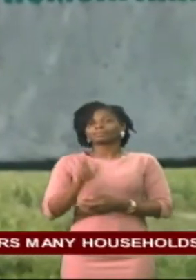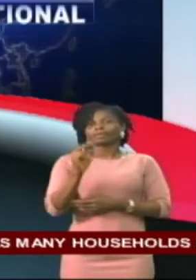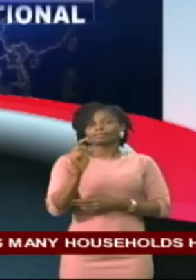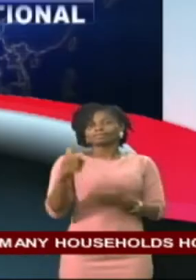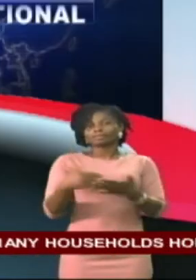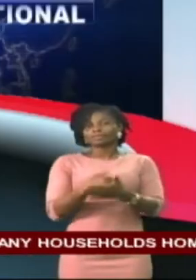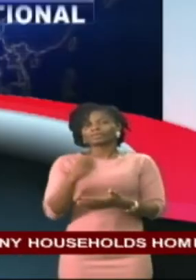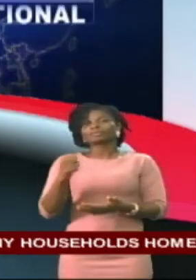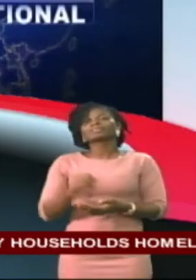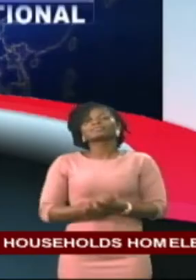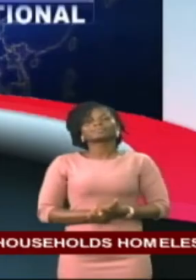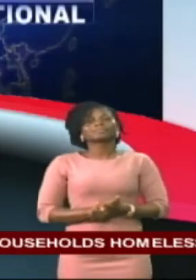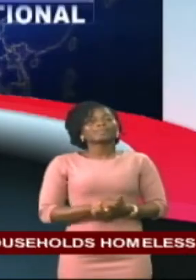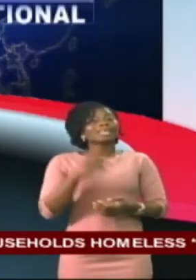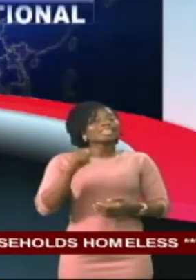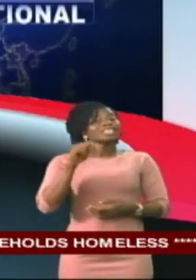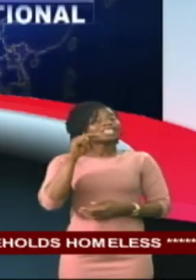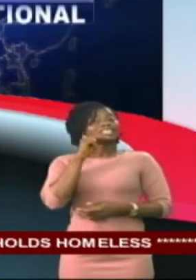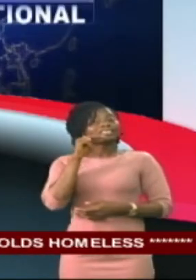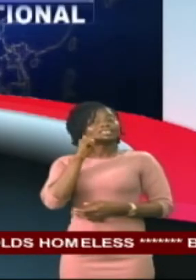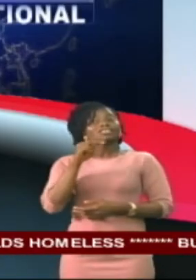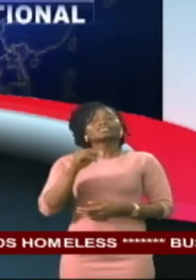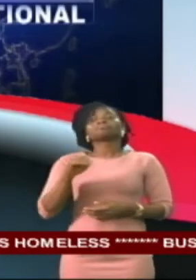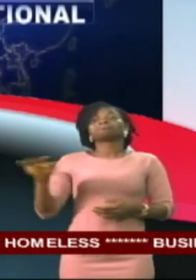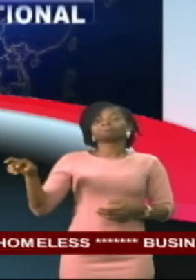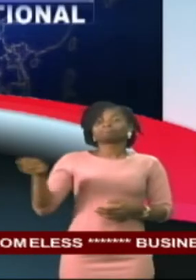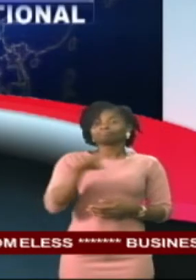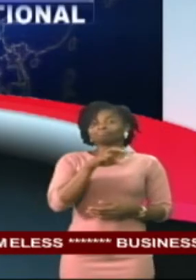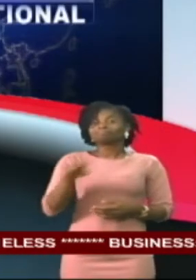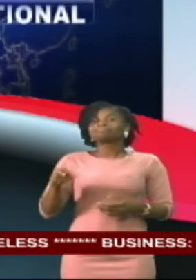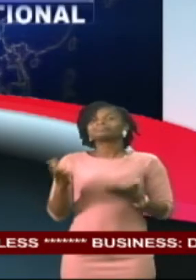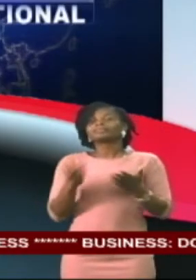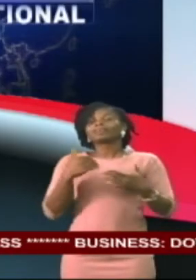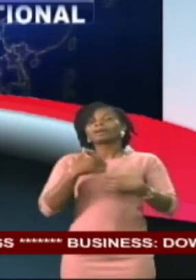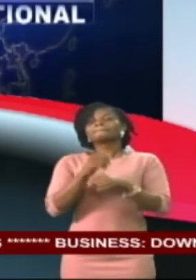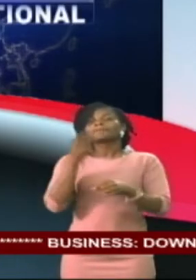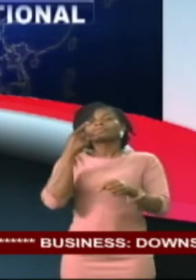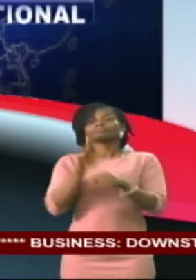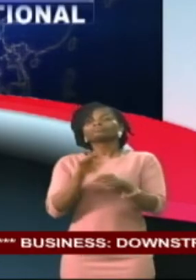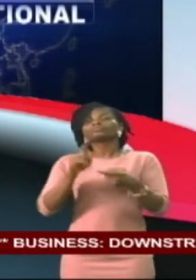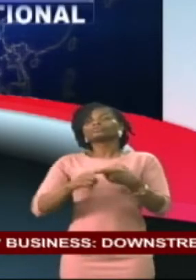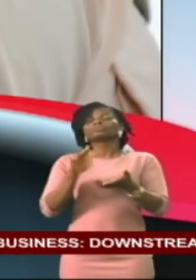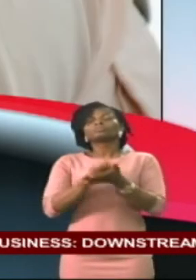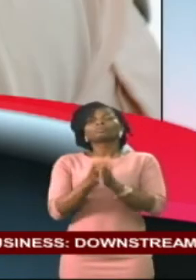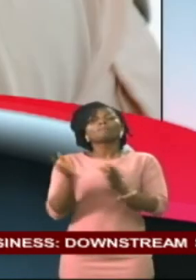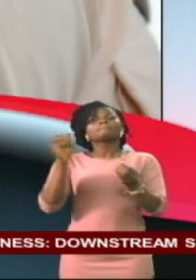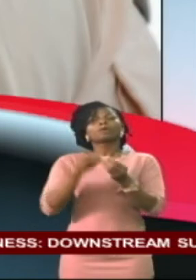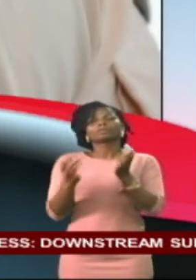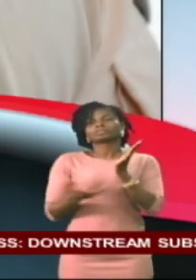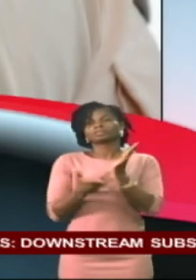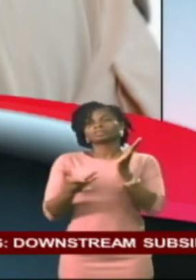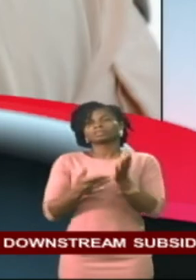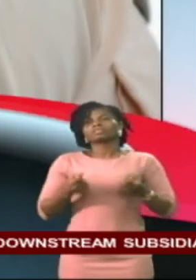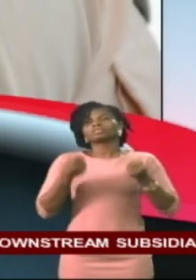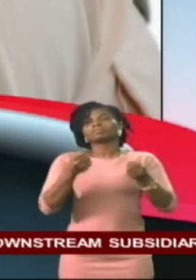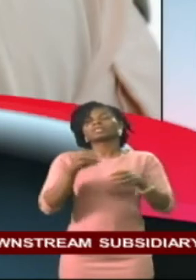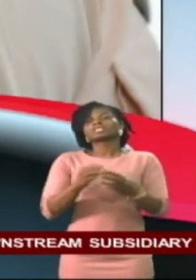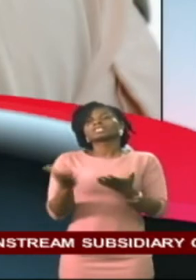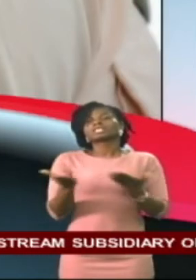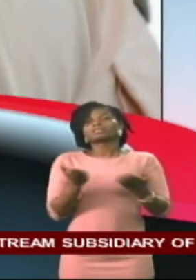News. The Nigerian Immigration Service has made a commitment to become more and more technology-driven in its service